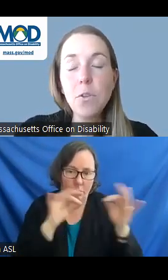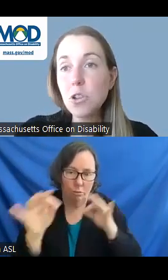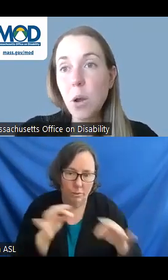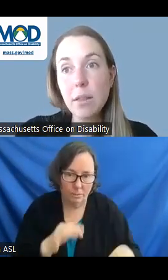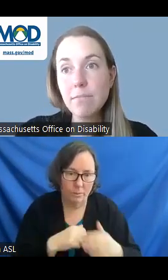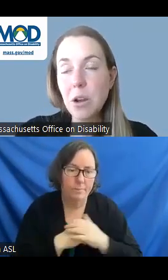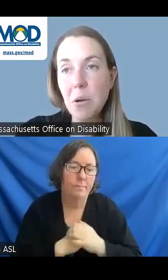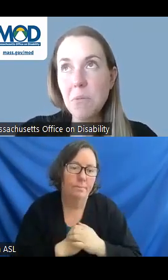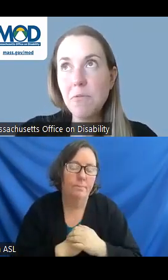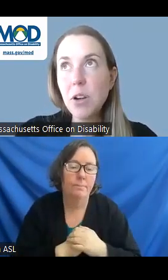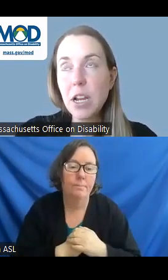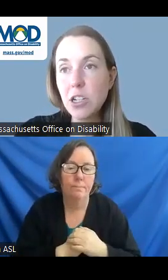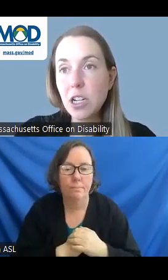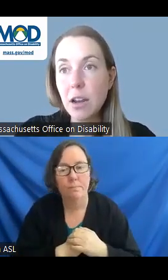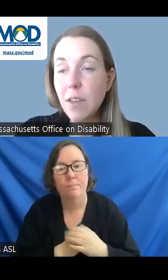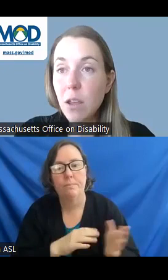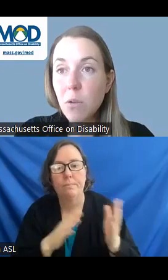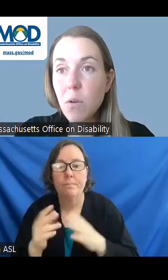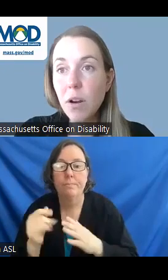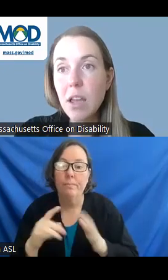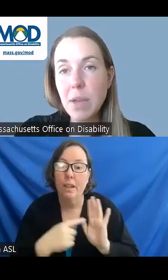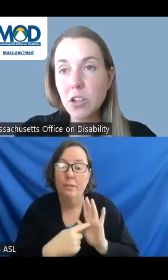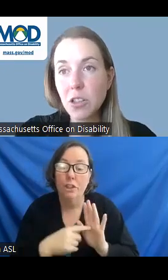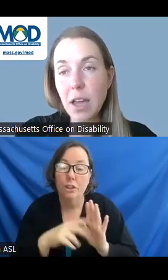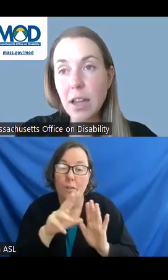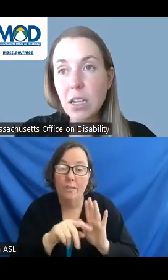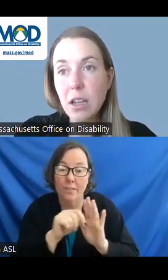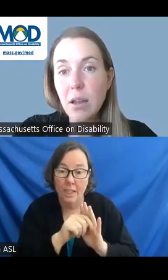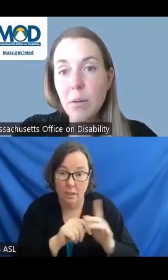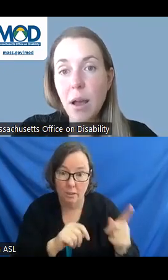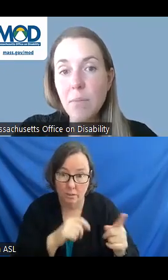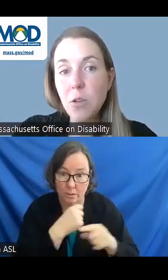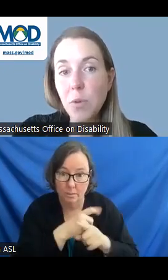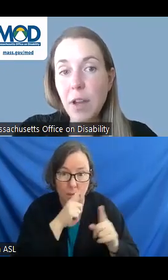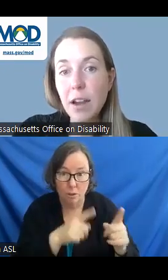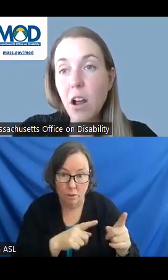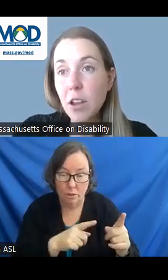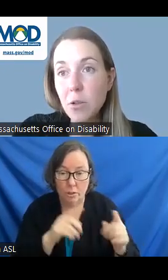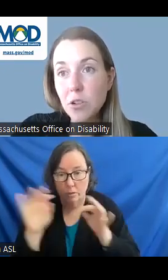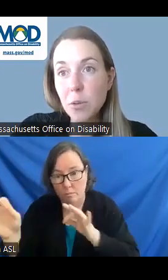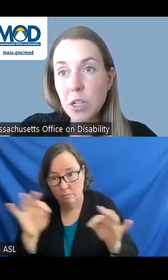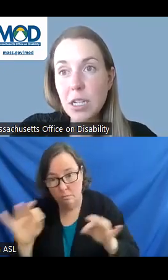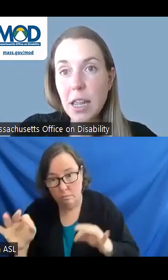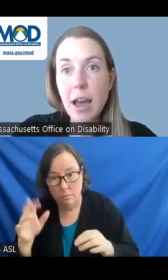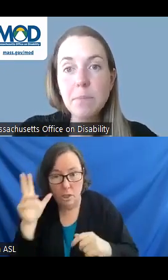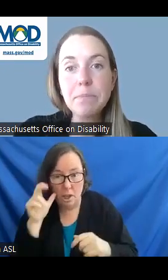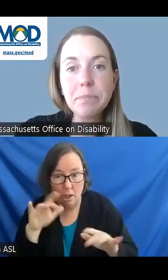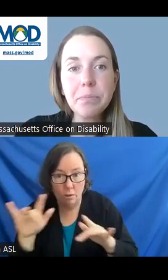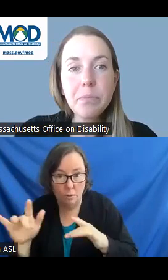If you're showing, footage in a video recording, make sure that that's that you've provided audio description